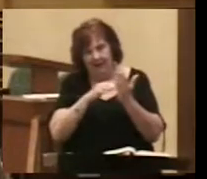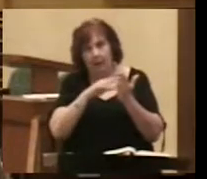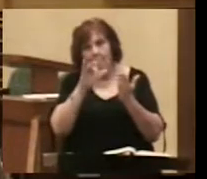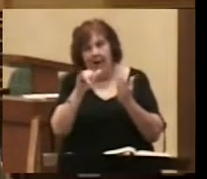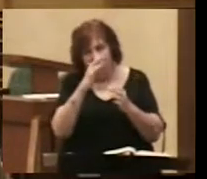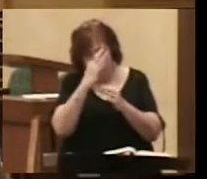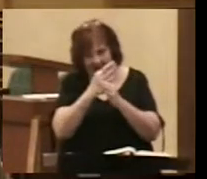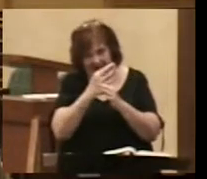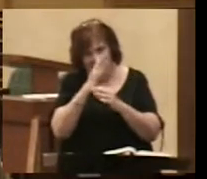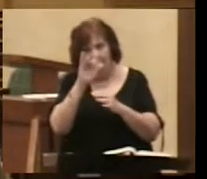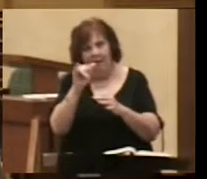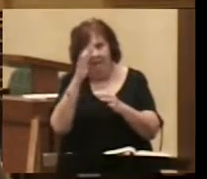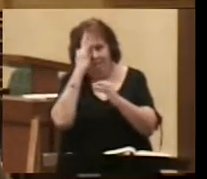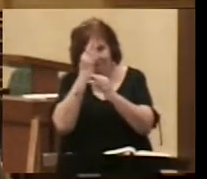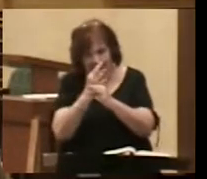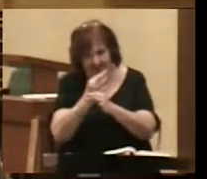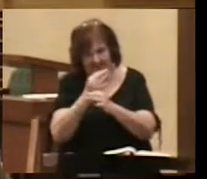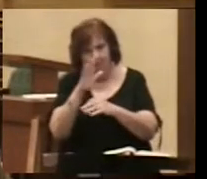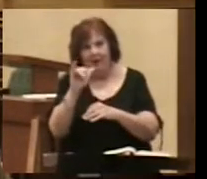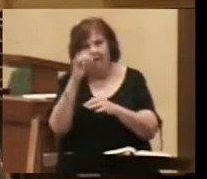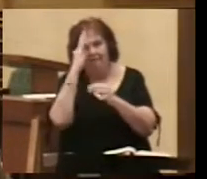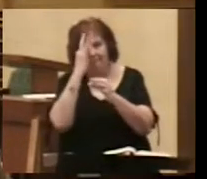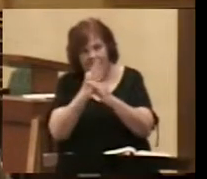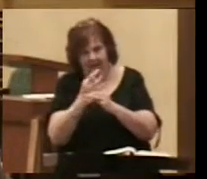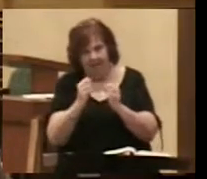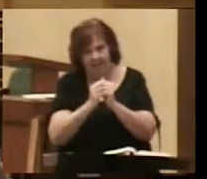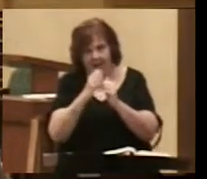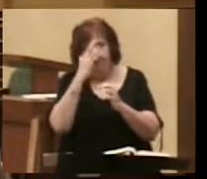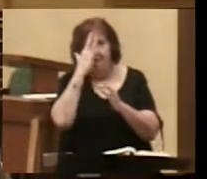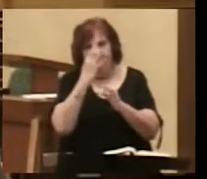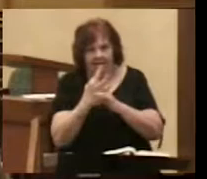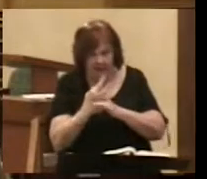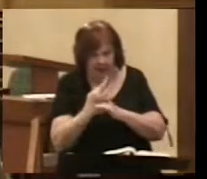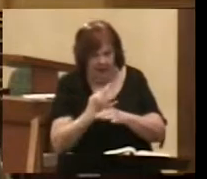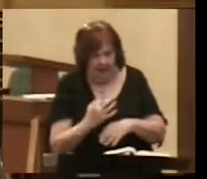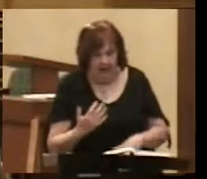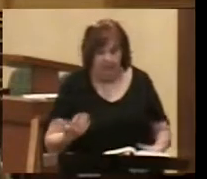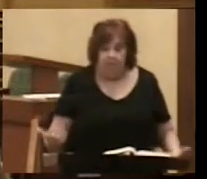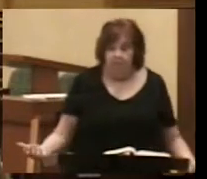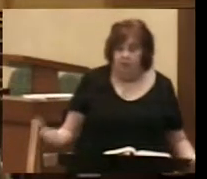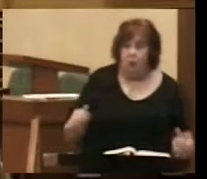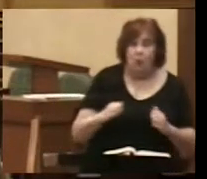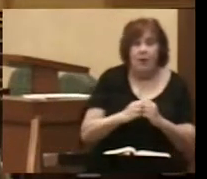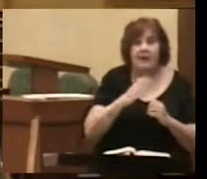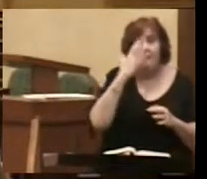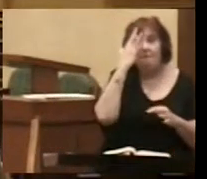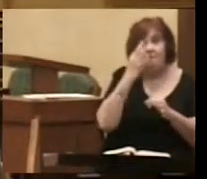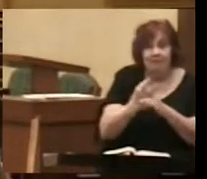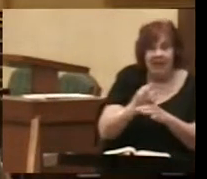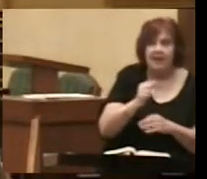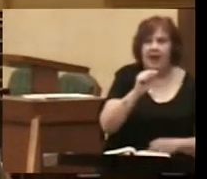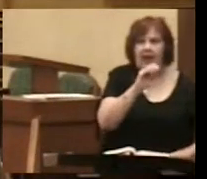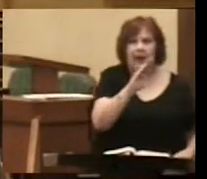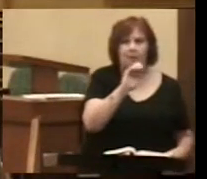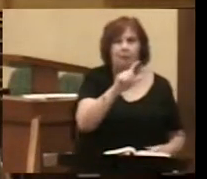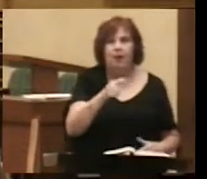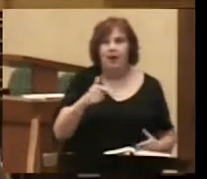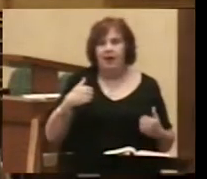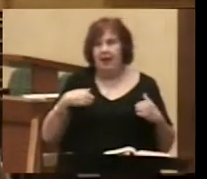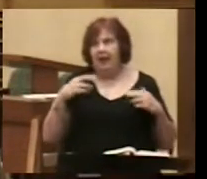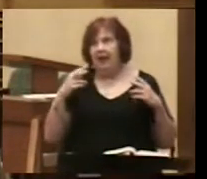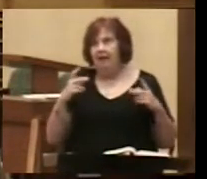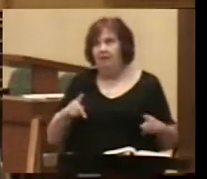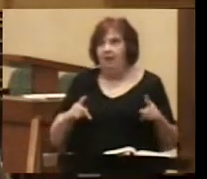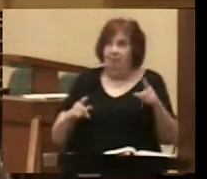faith, by faith, by faith. By faith, Abel could offer his sacrifice.